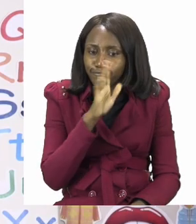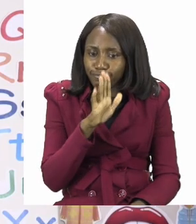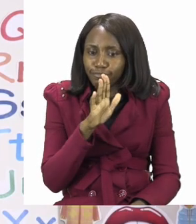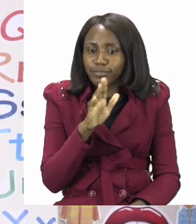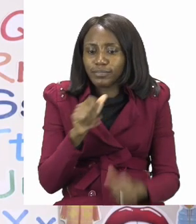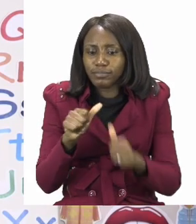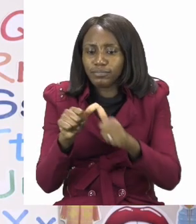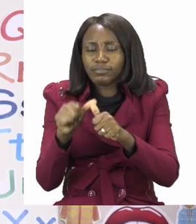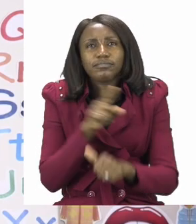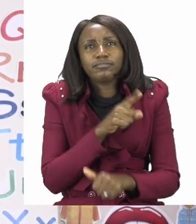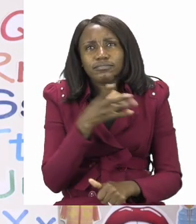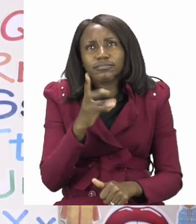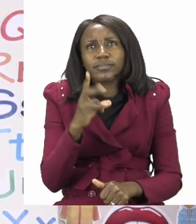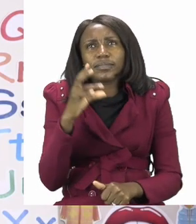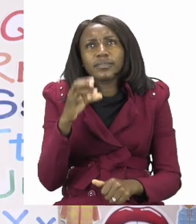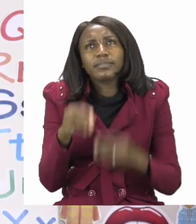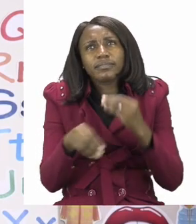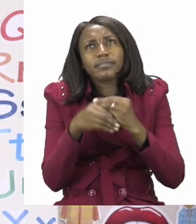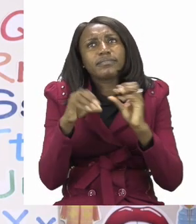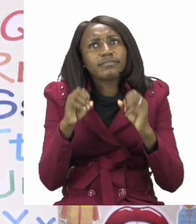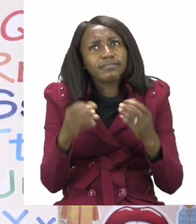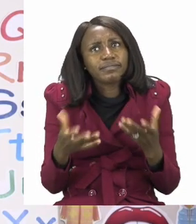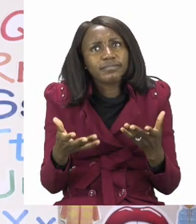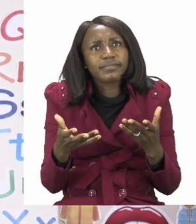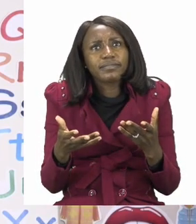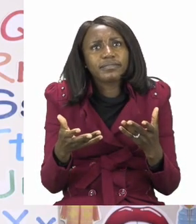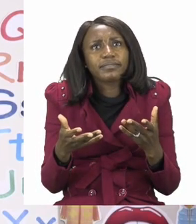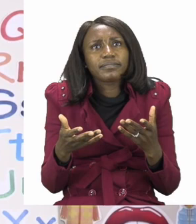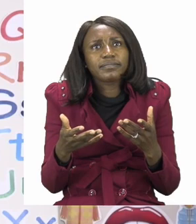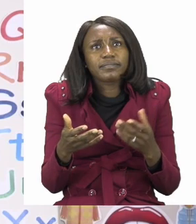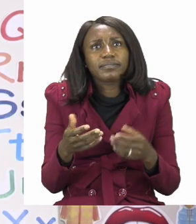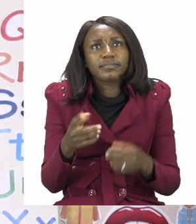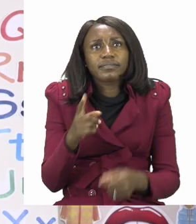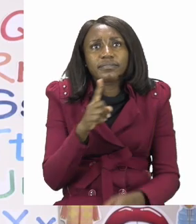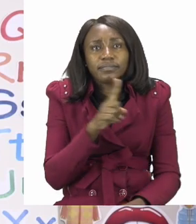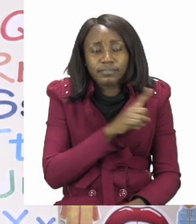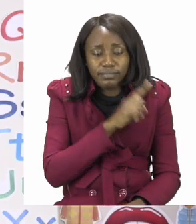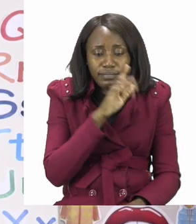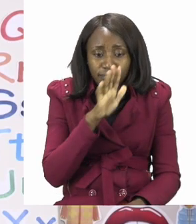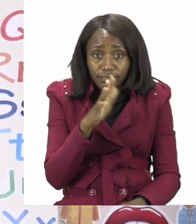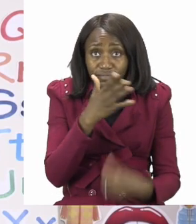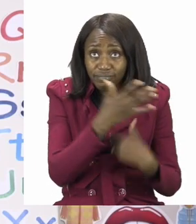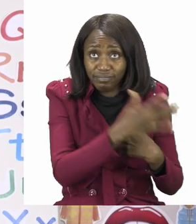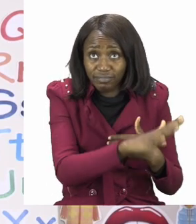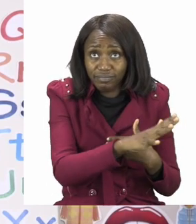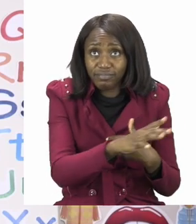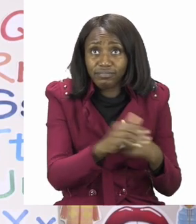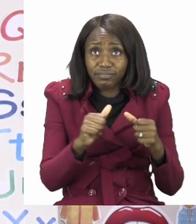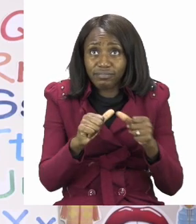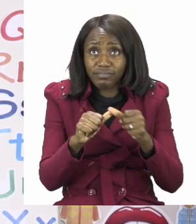15 how many it takes to get to 17. So we say 15 is already there,